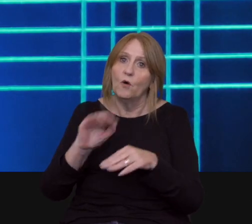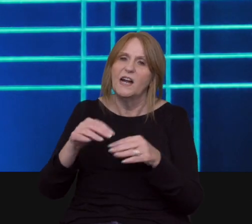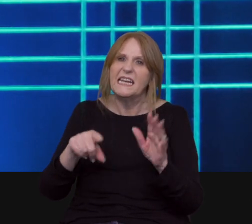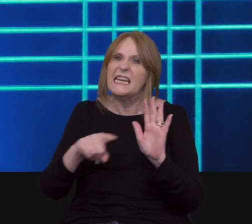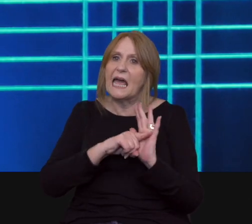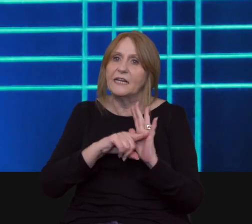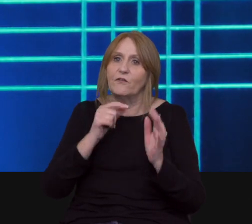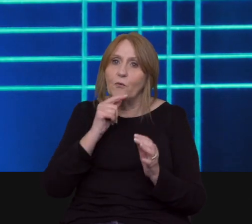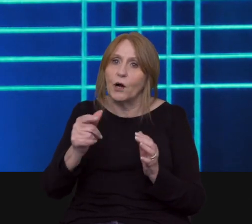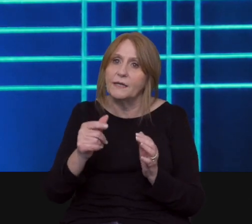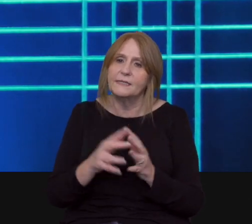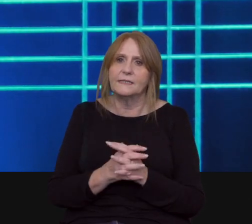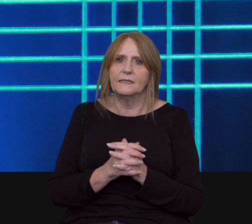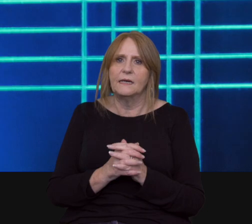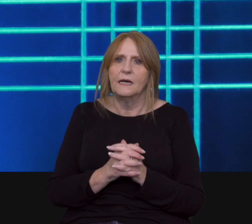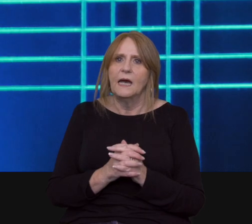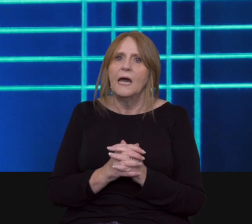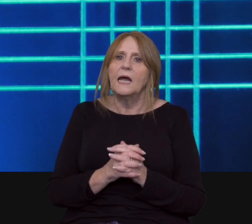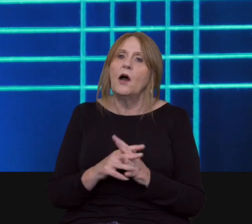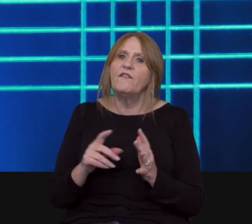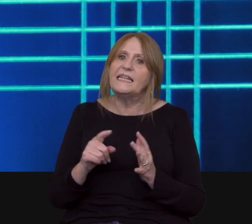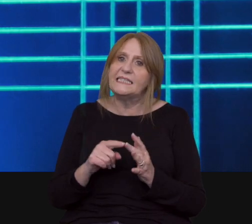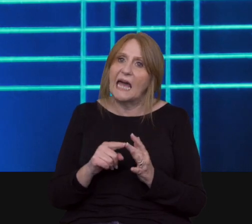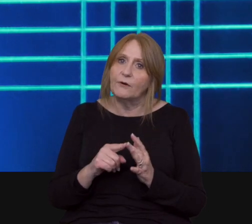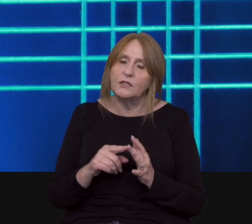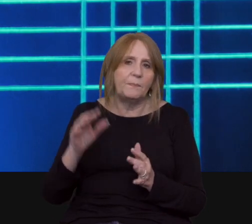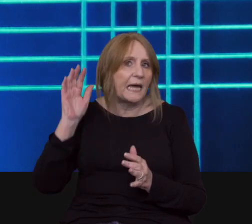words. Enough integrity